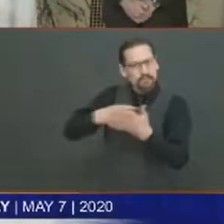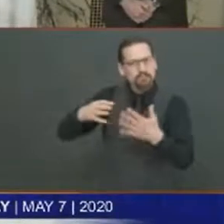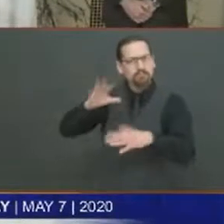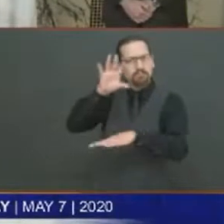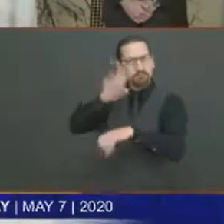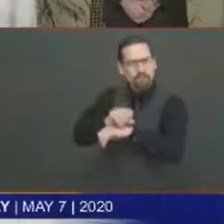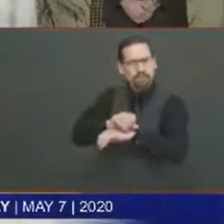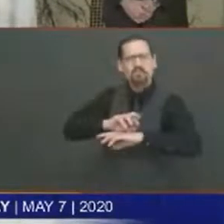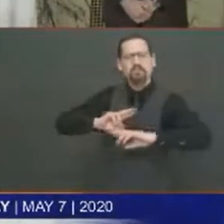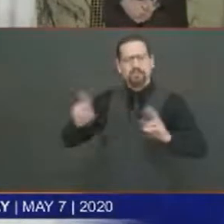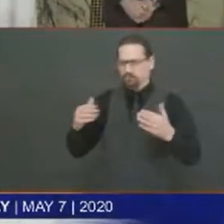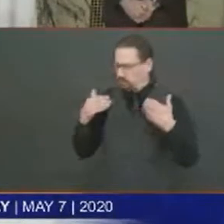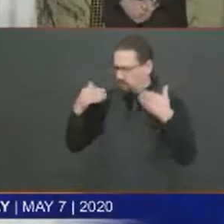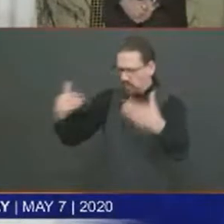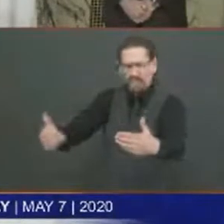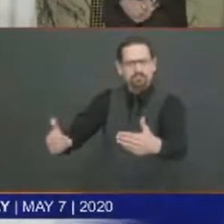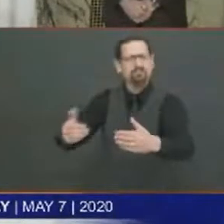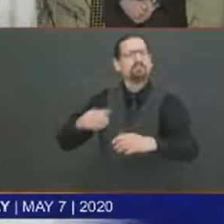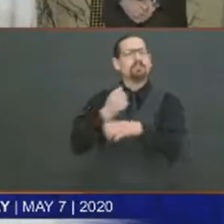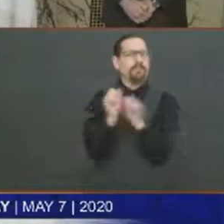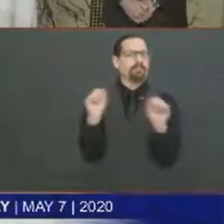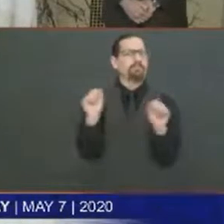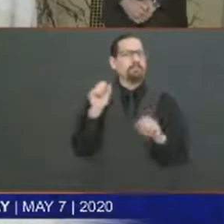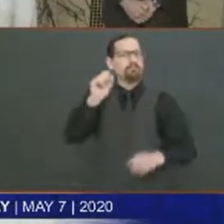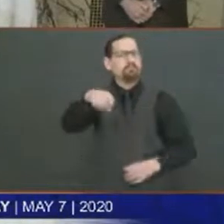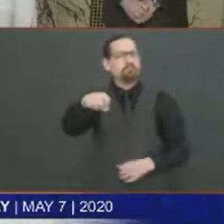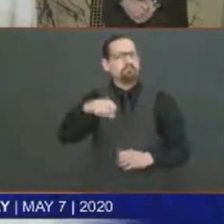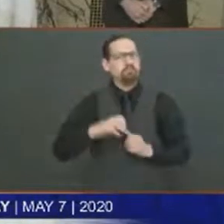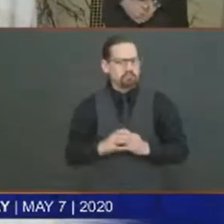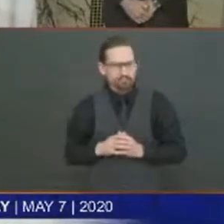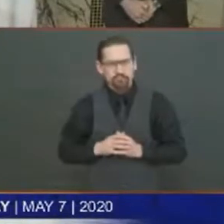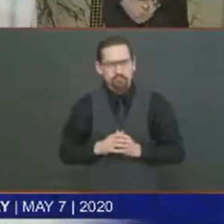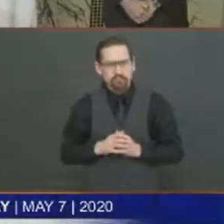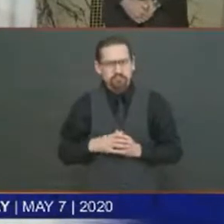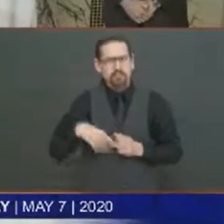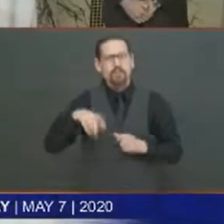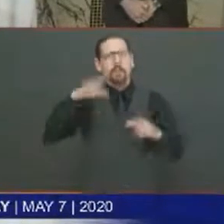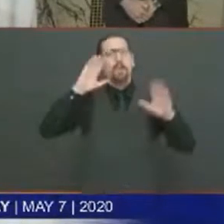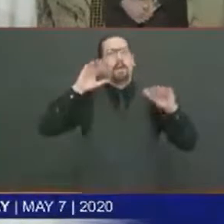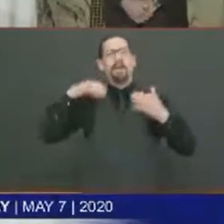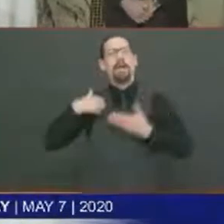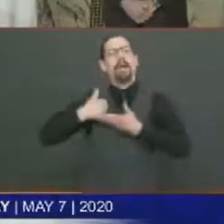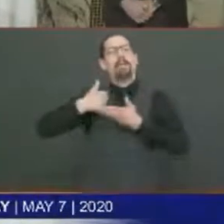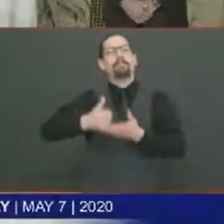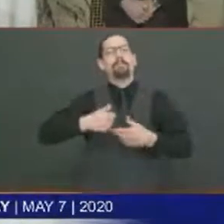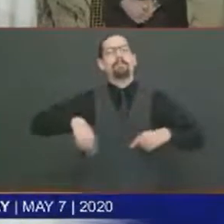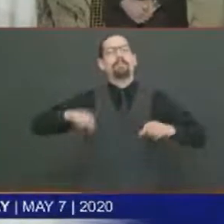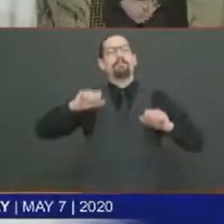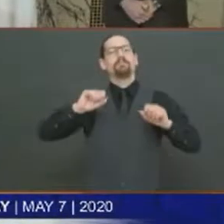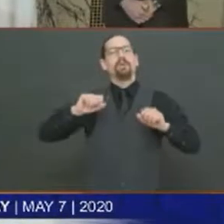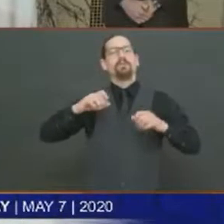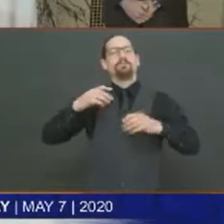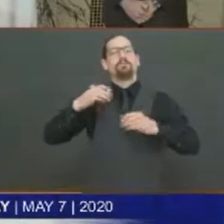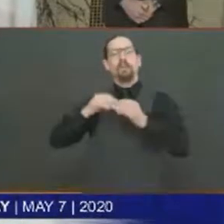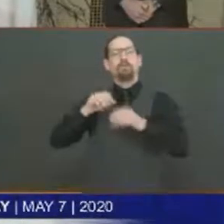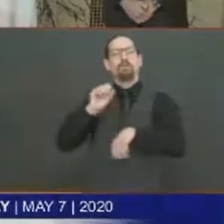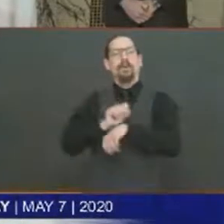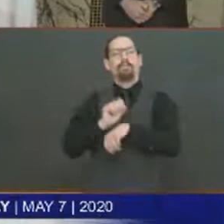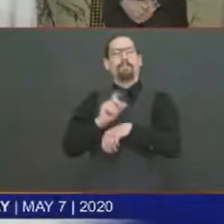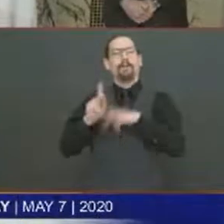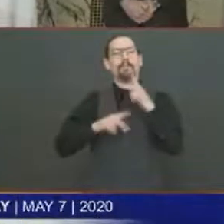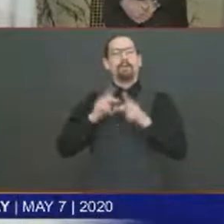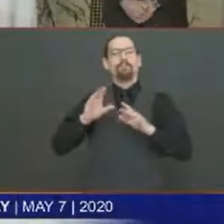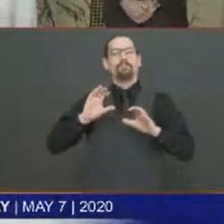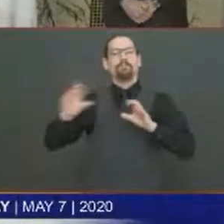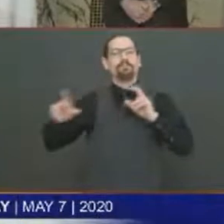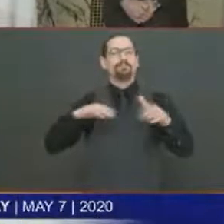I also want to say, I hope that this unlocks a lot of employment. Hospitals have had to reduce their employment, put